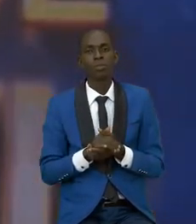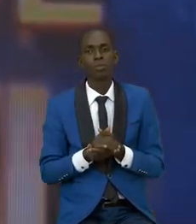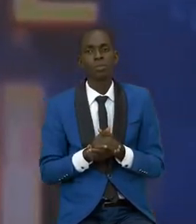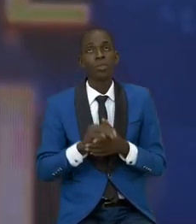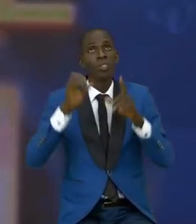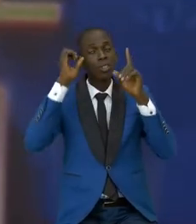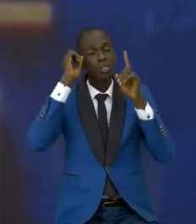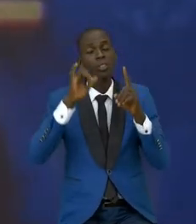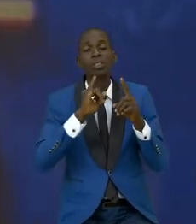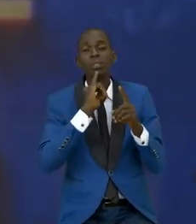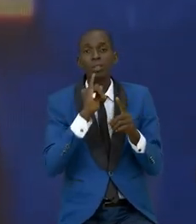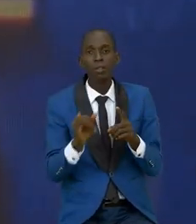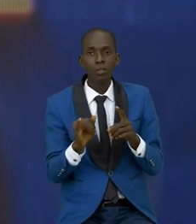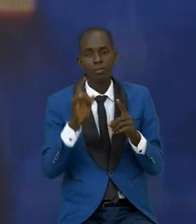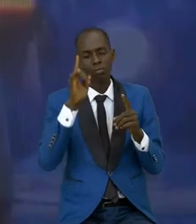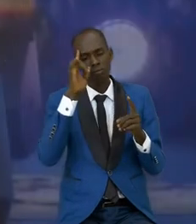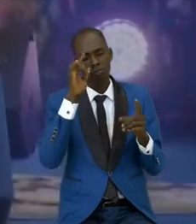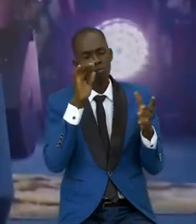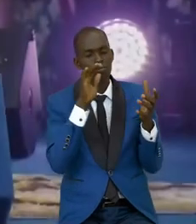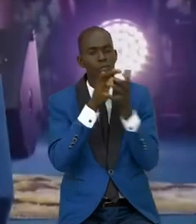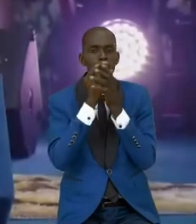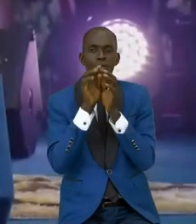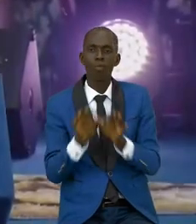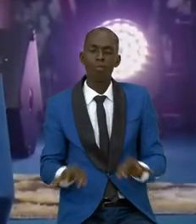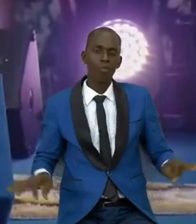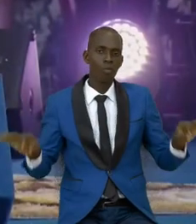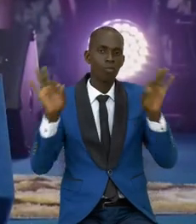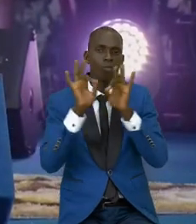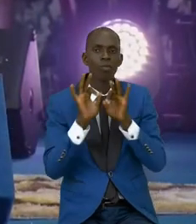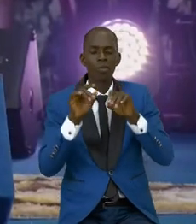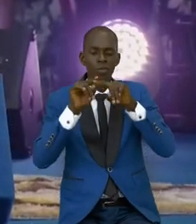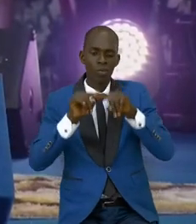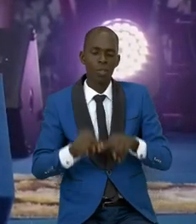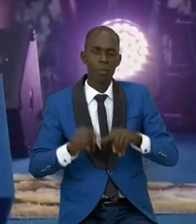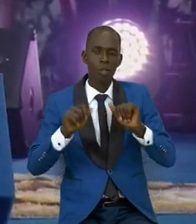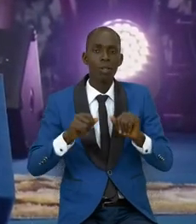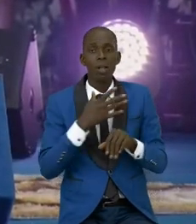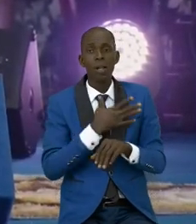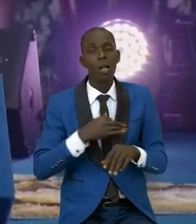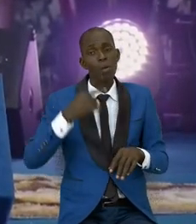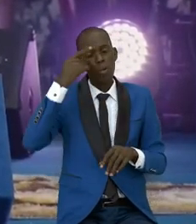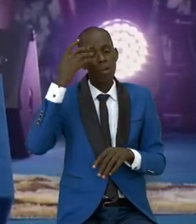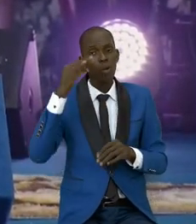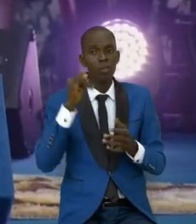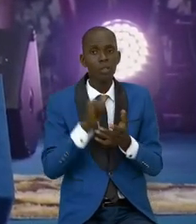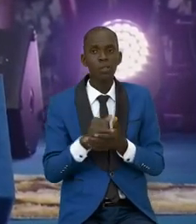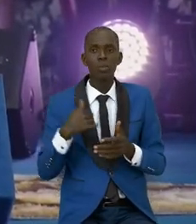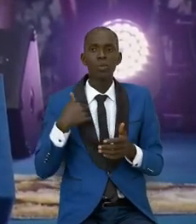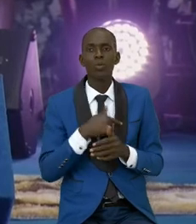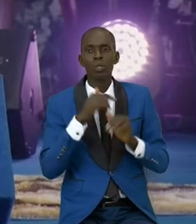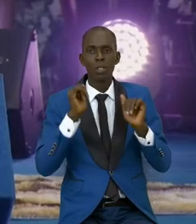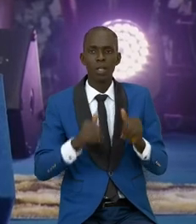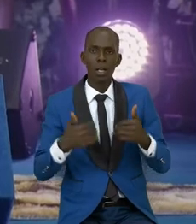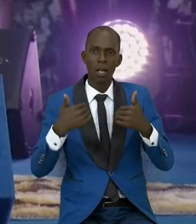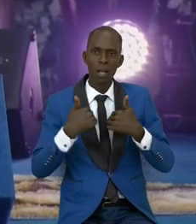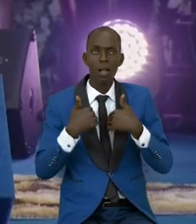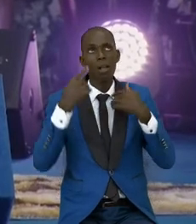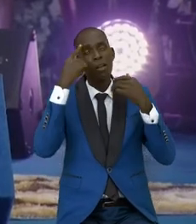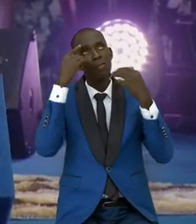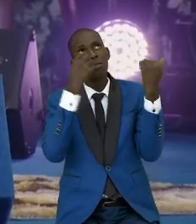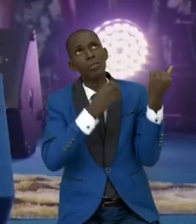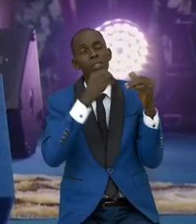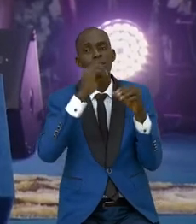trustworthy, he is dispendable, and because of that, we can have faith in him.